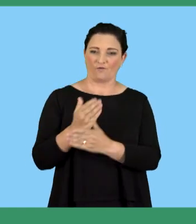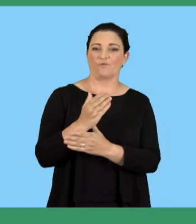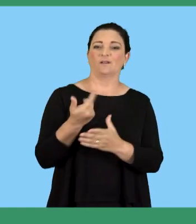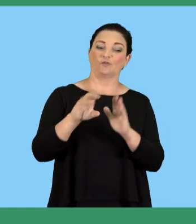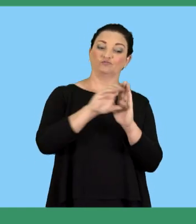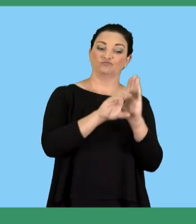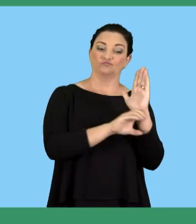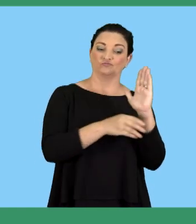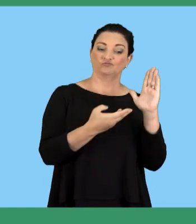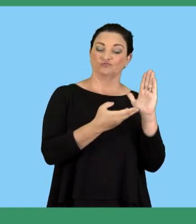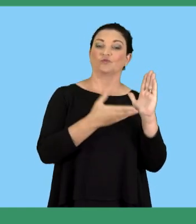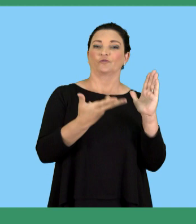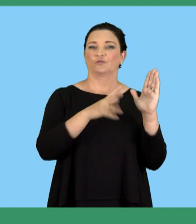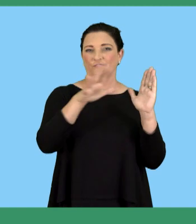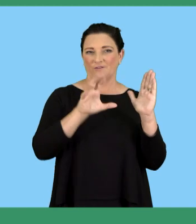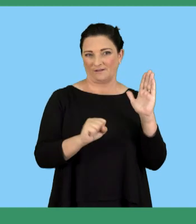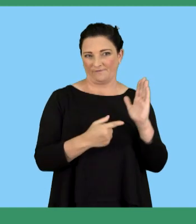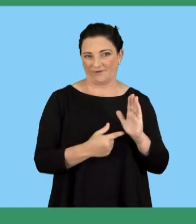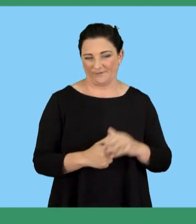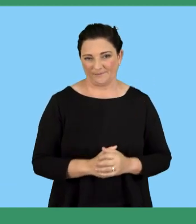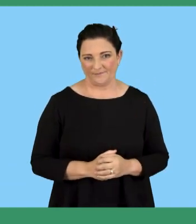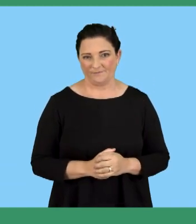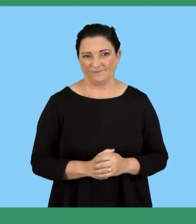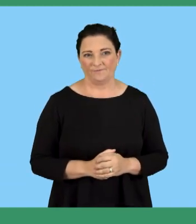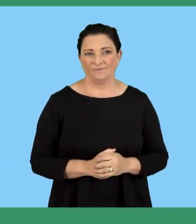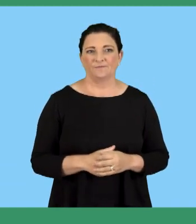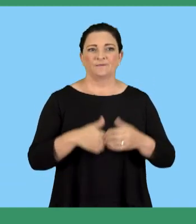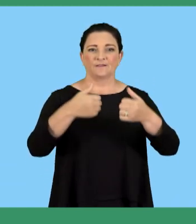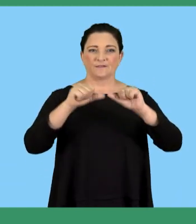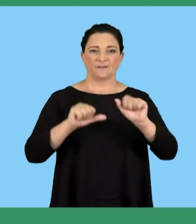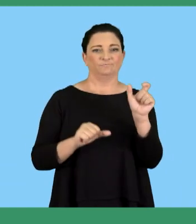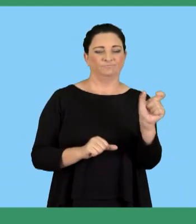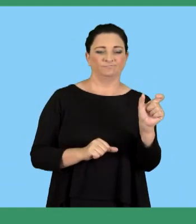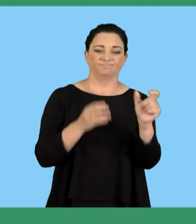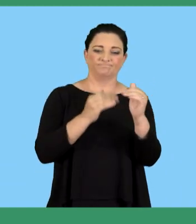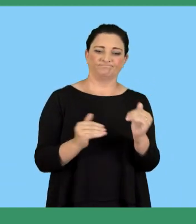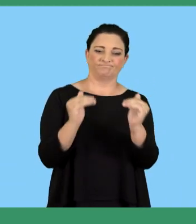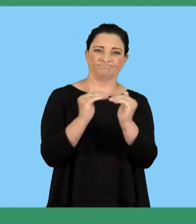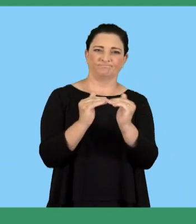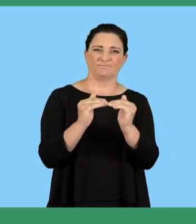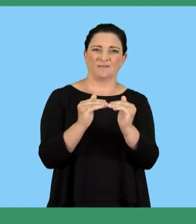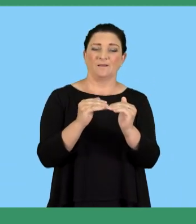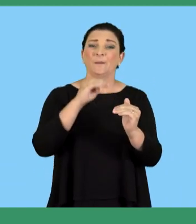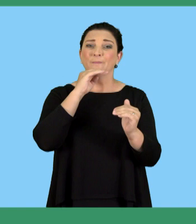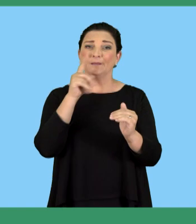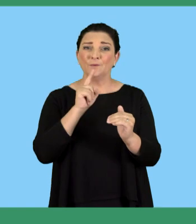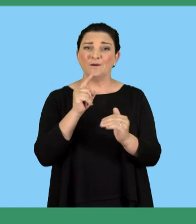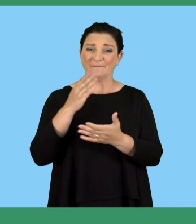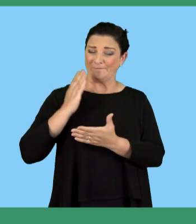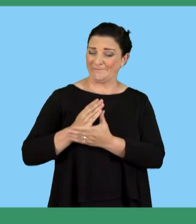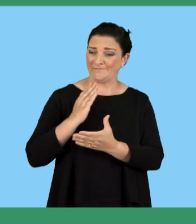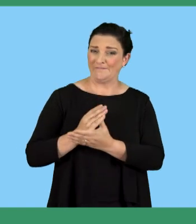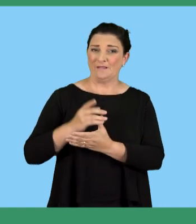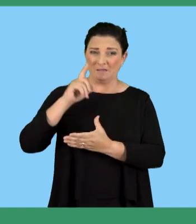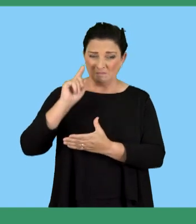2 of the Constitution of the Republic of South Africa. Then we have the term equality, which refers to the fact of being